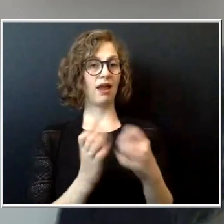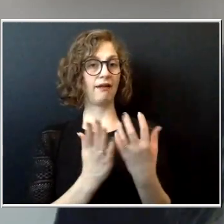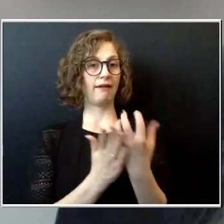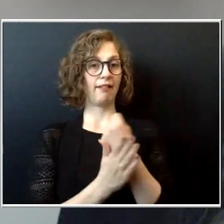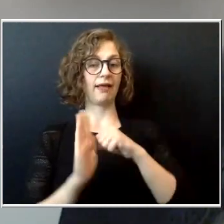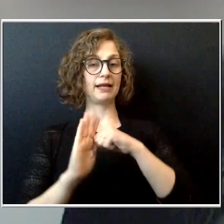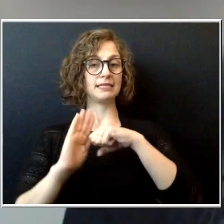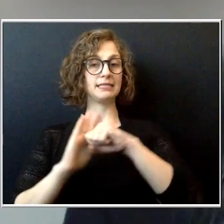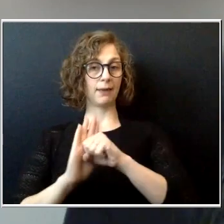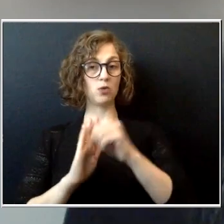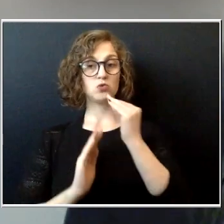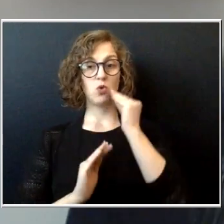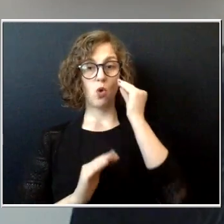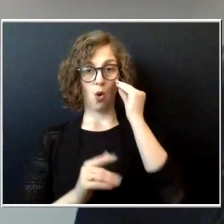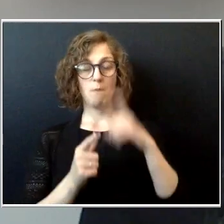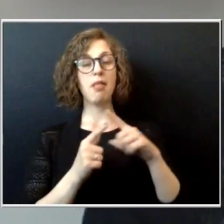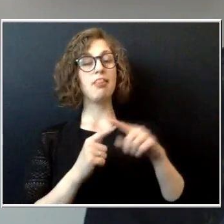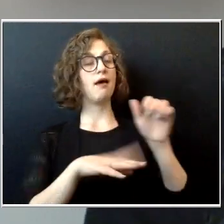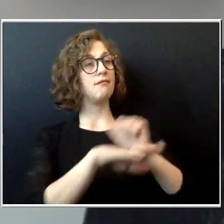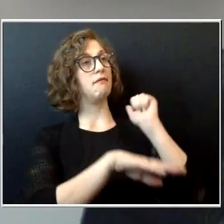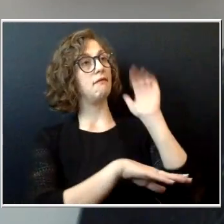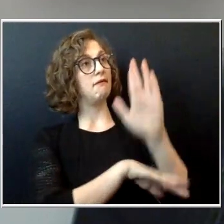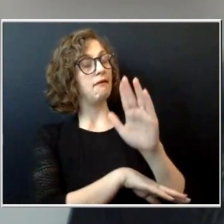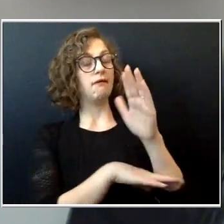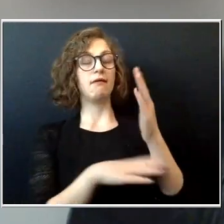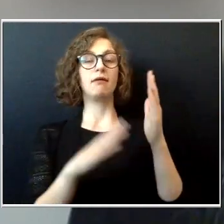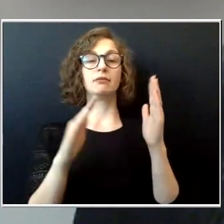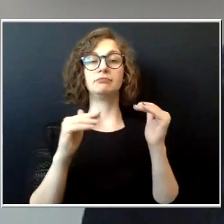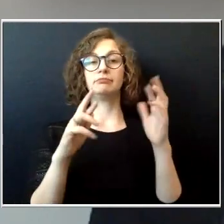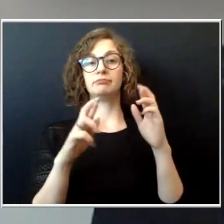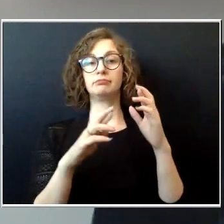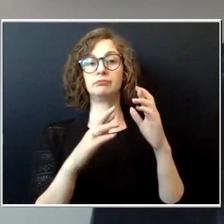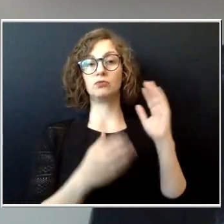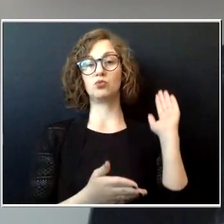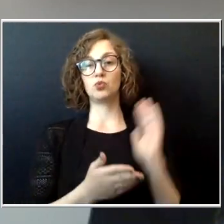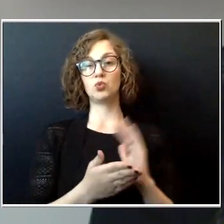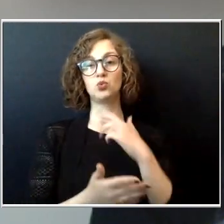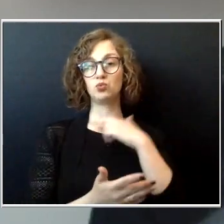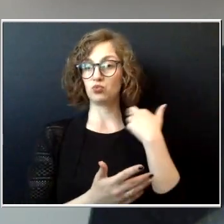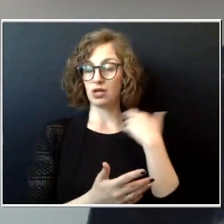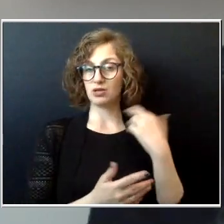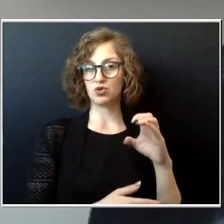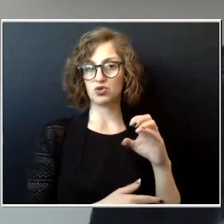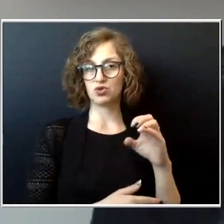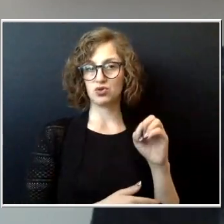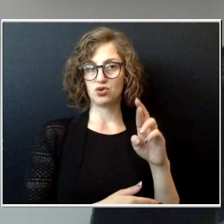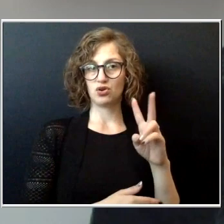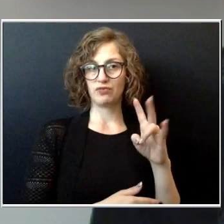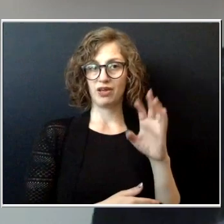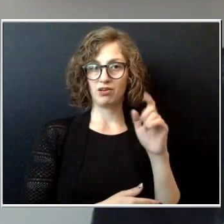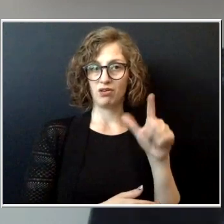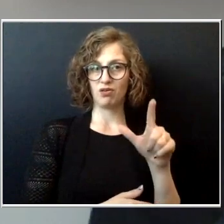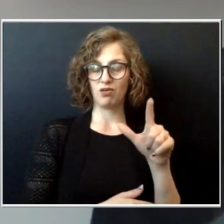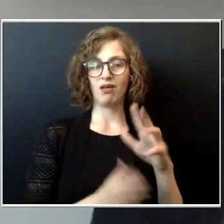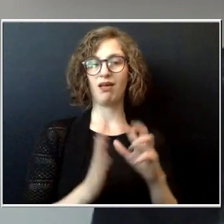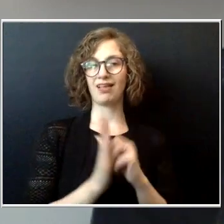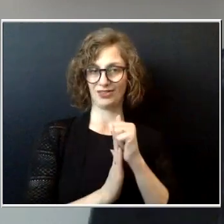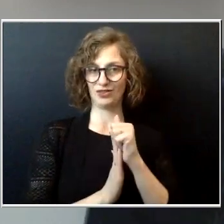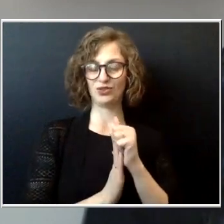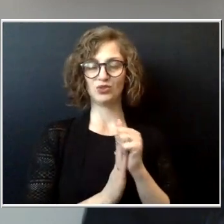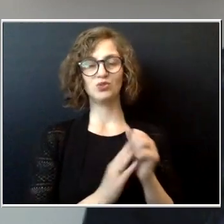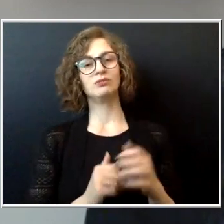in an effort to reduce the risk of cervical cancer. So I think there are still advances in this area ever